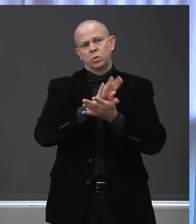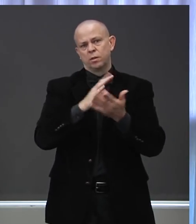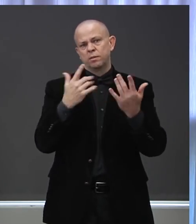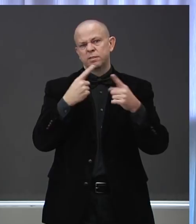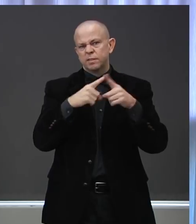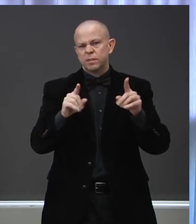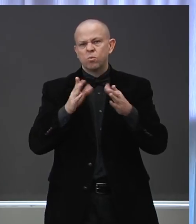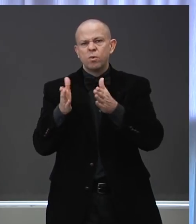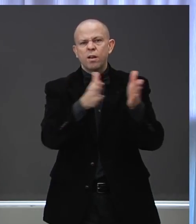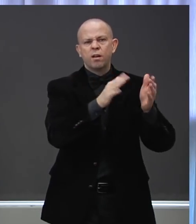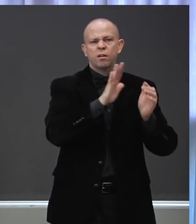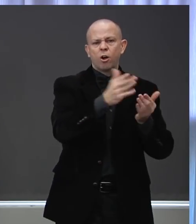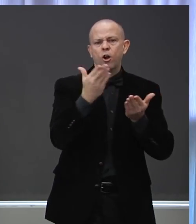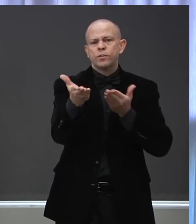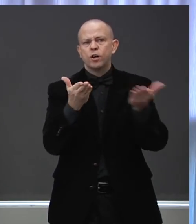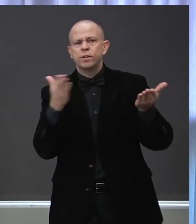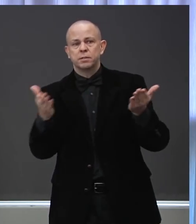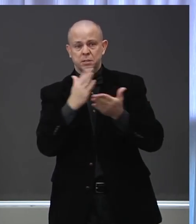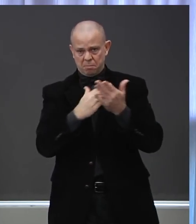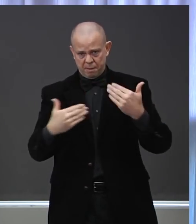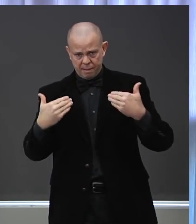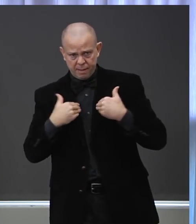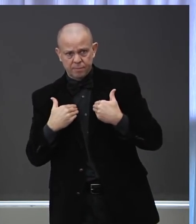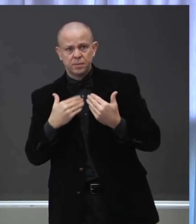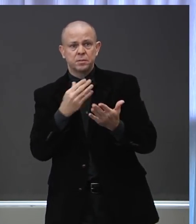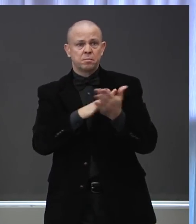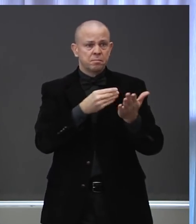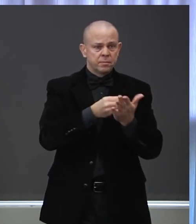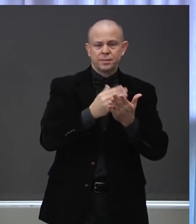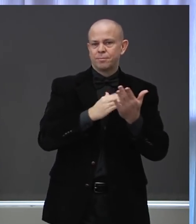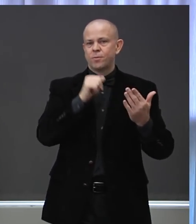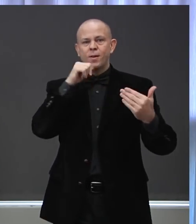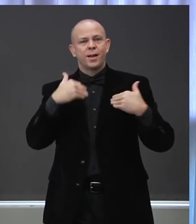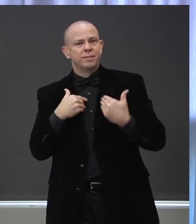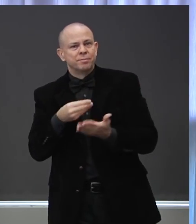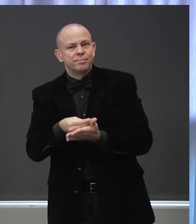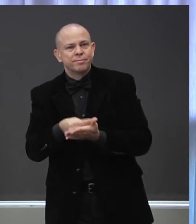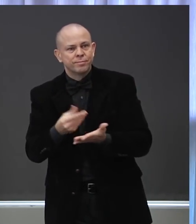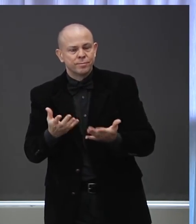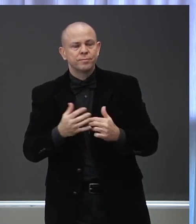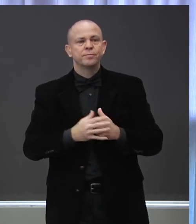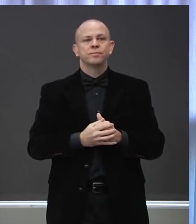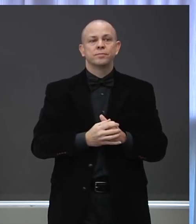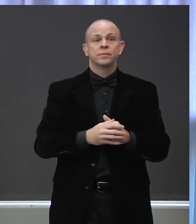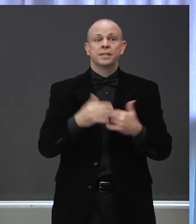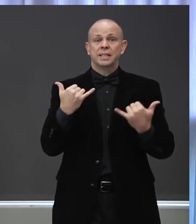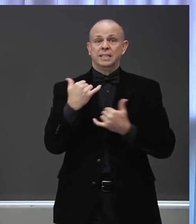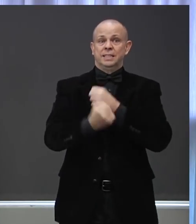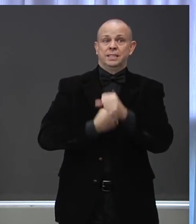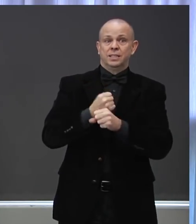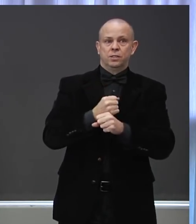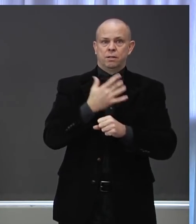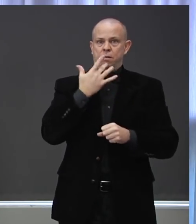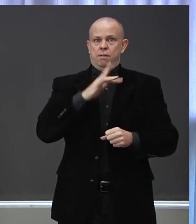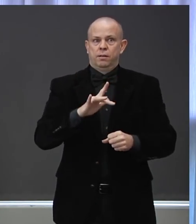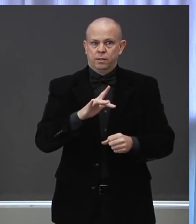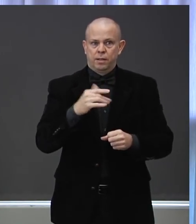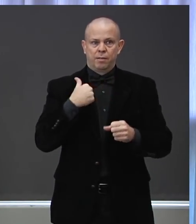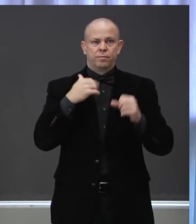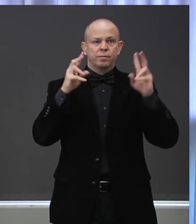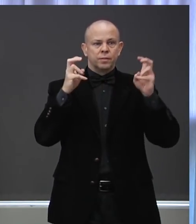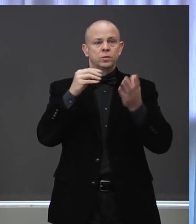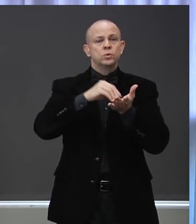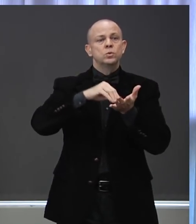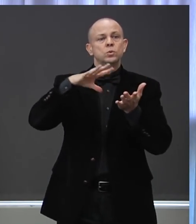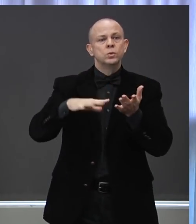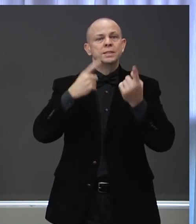some don't. This year, we are lucky that we have the Student Success Act that was passed